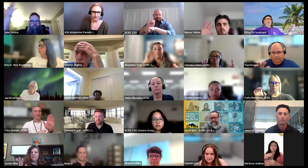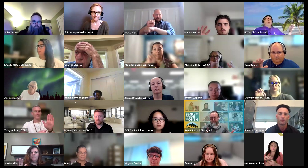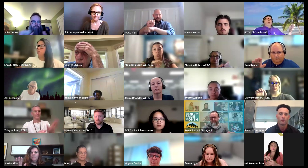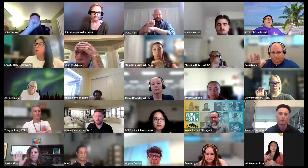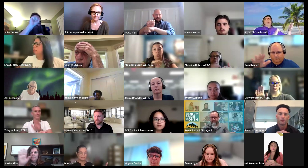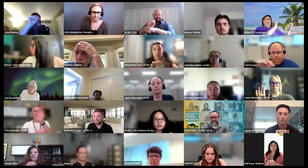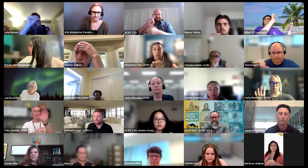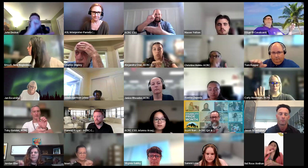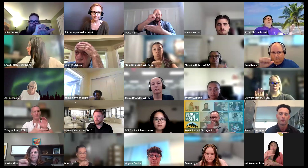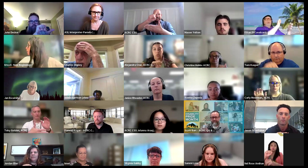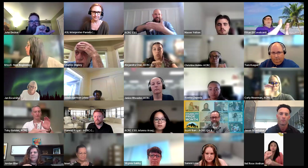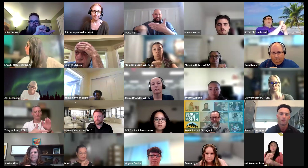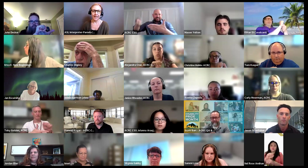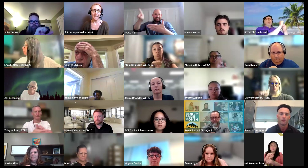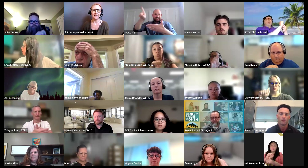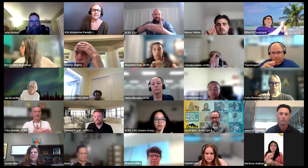appointment,